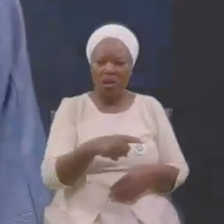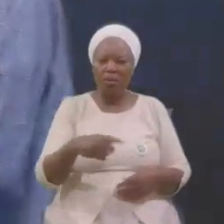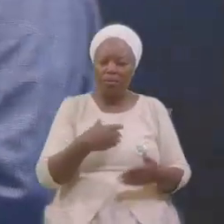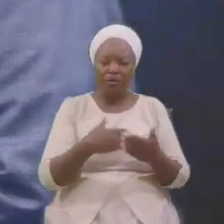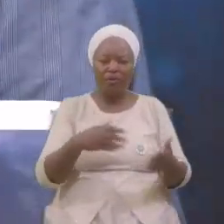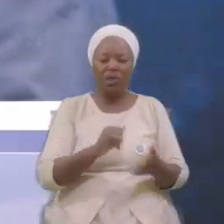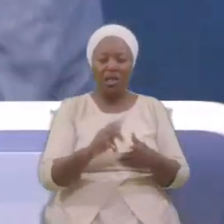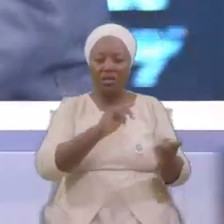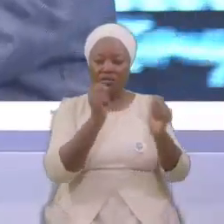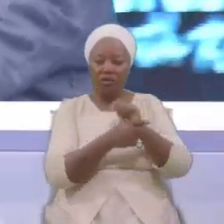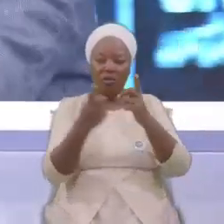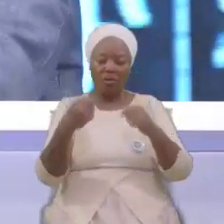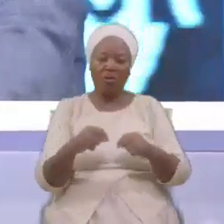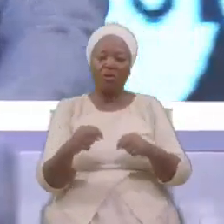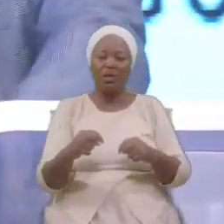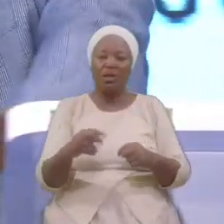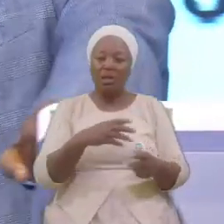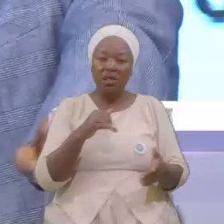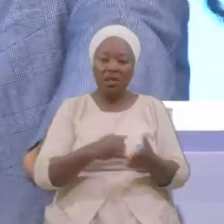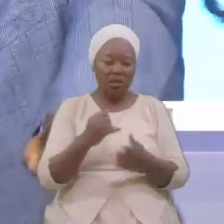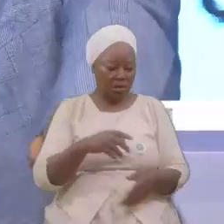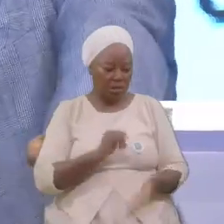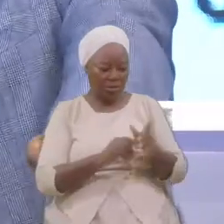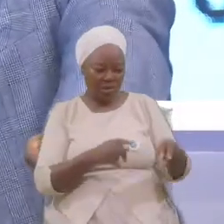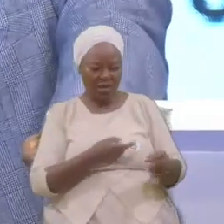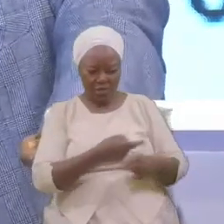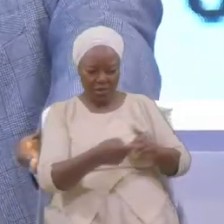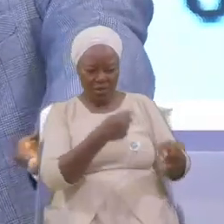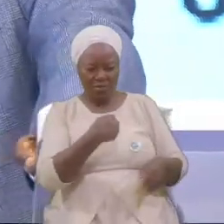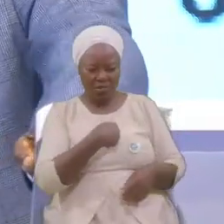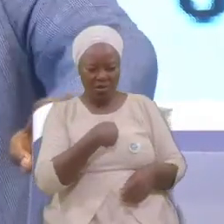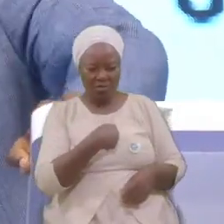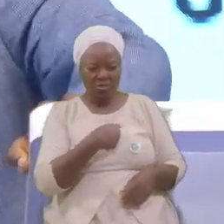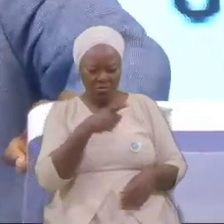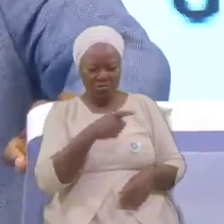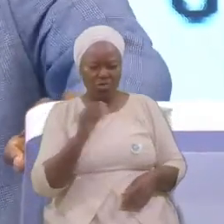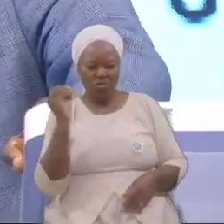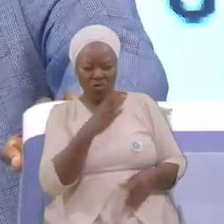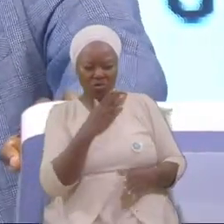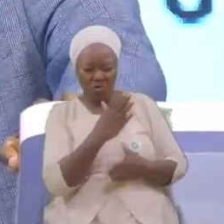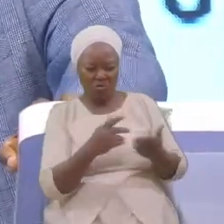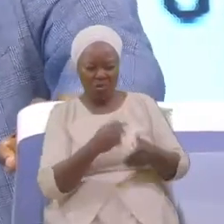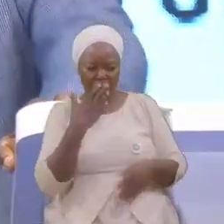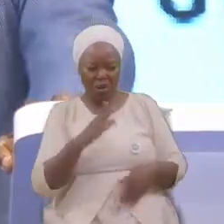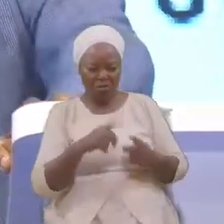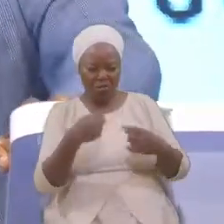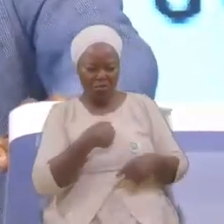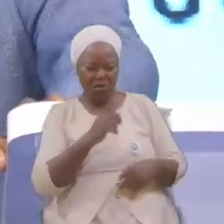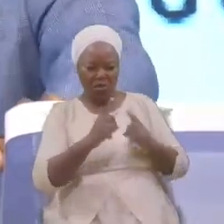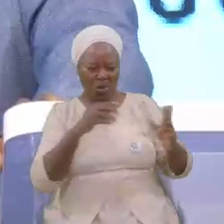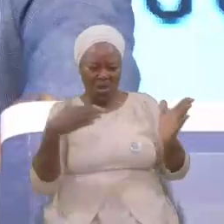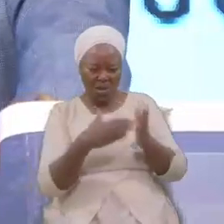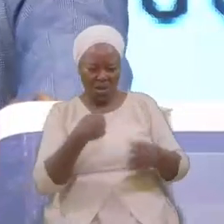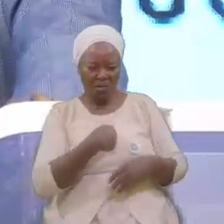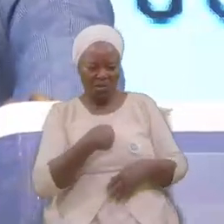came. Is persecuting me, is throwing stones at me. We say, send